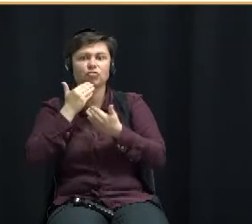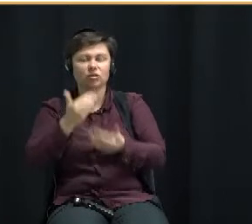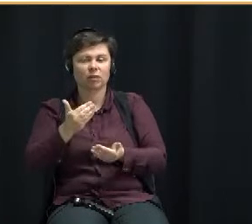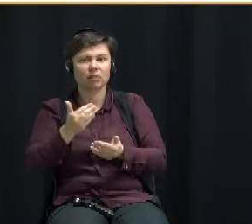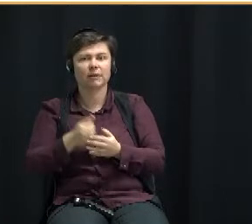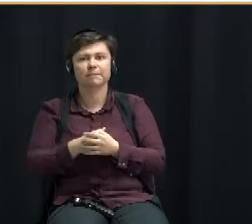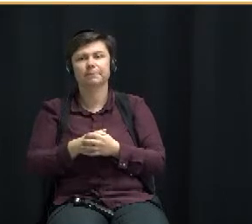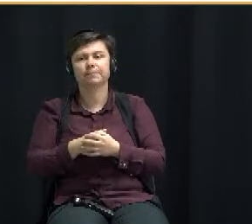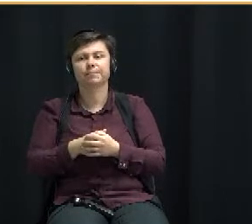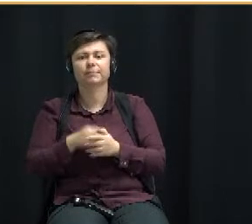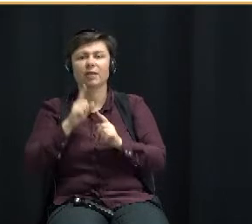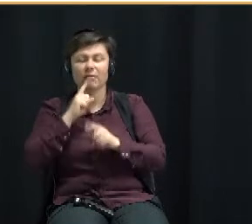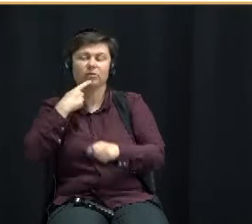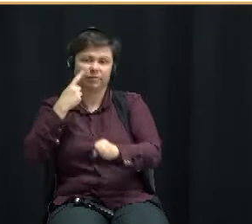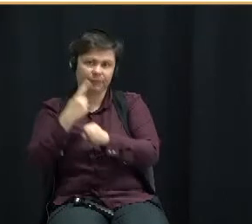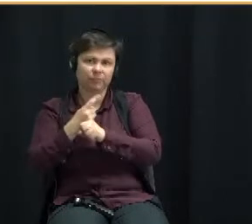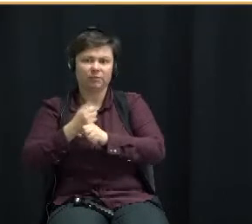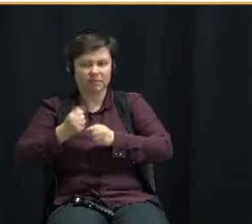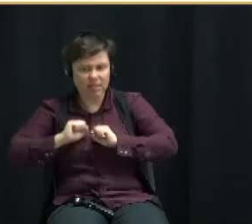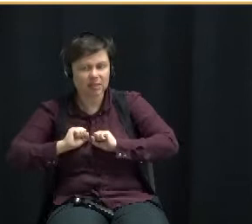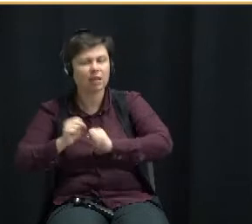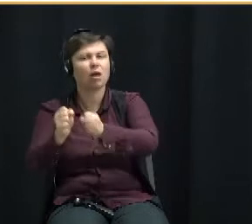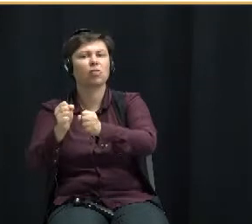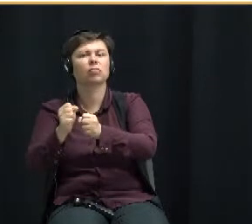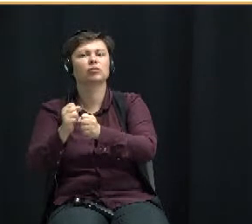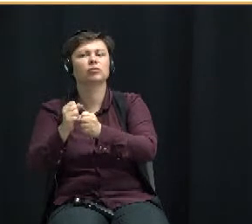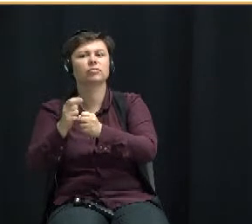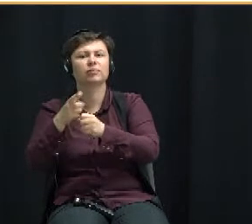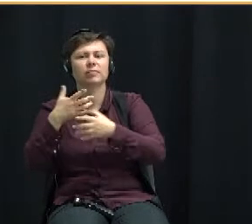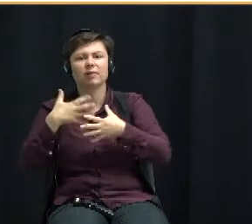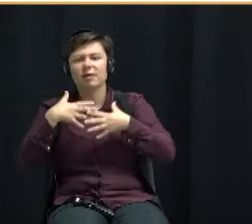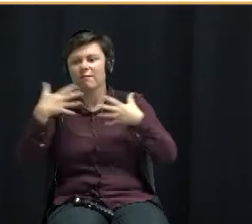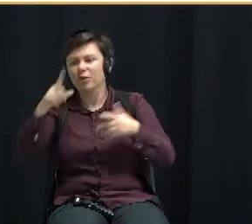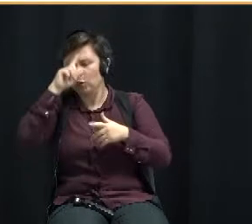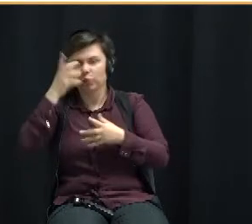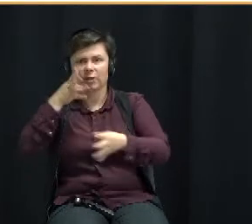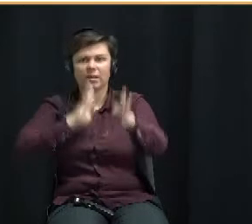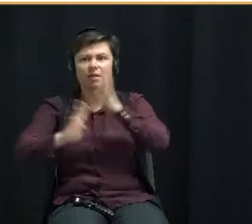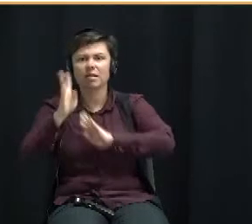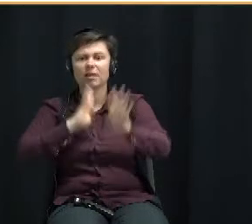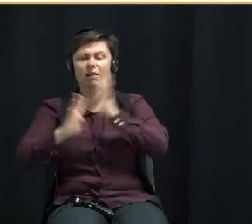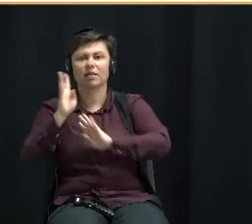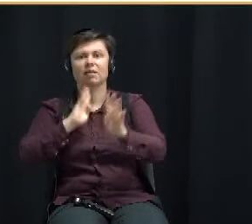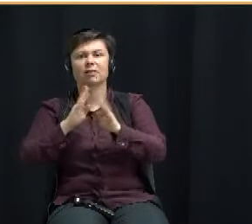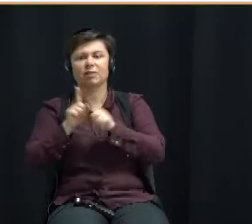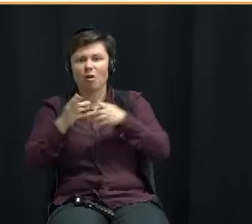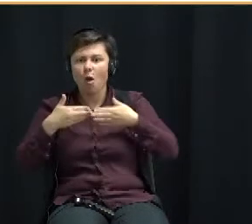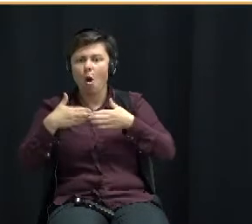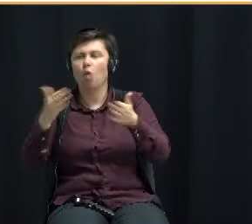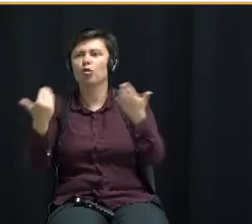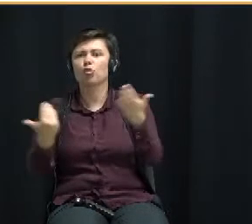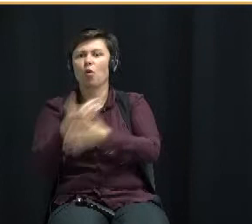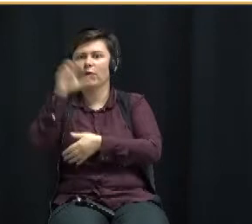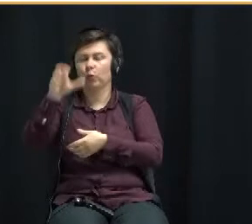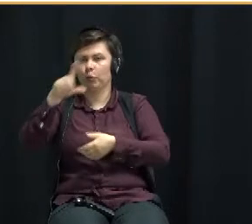the universal design guidelines. So it's very inspirational to see what you can achieve with universal design.